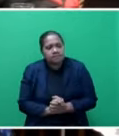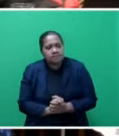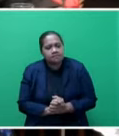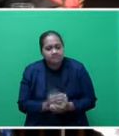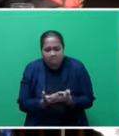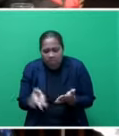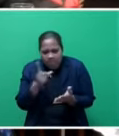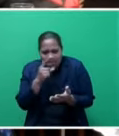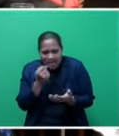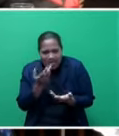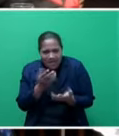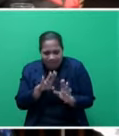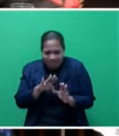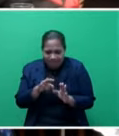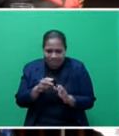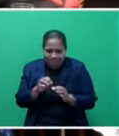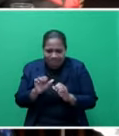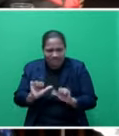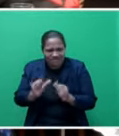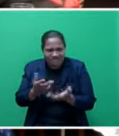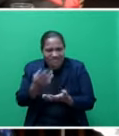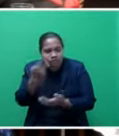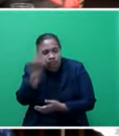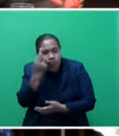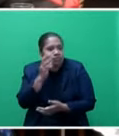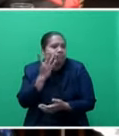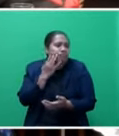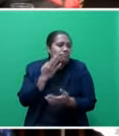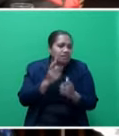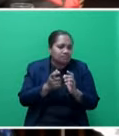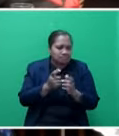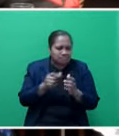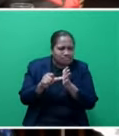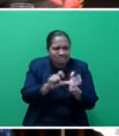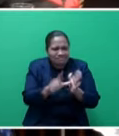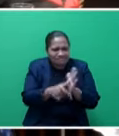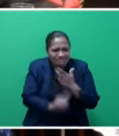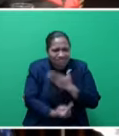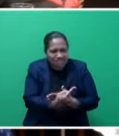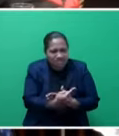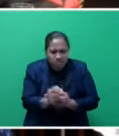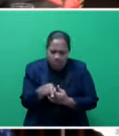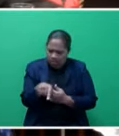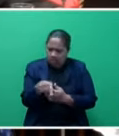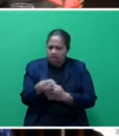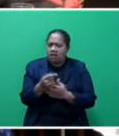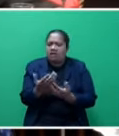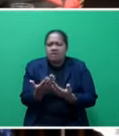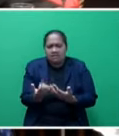risk during difficult times. But if these are extraordinary times, there is a